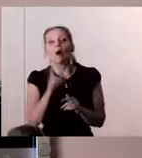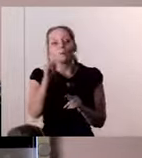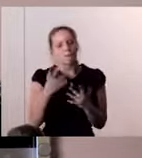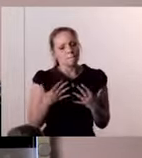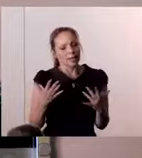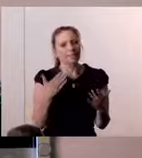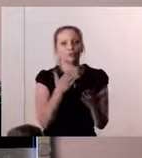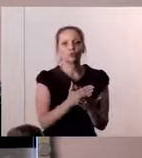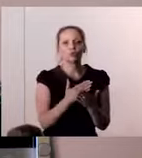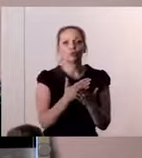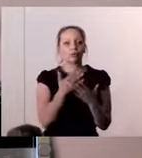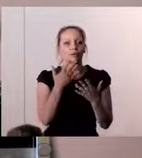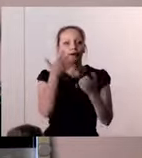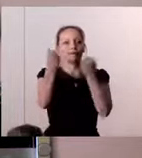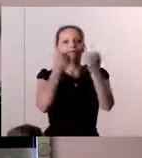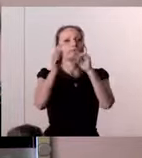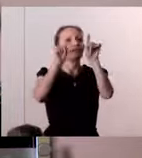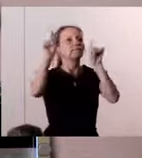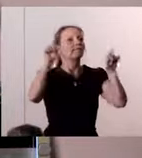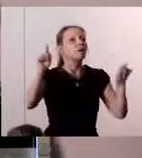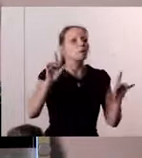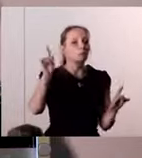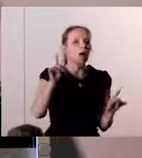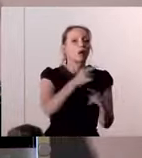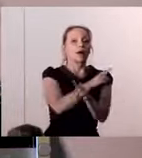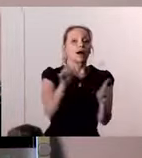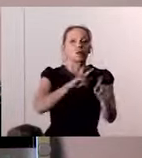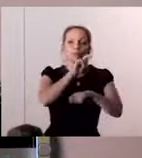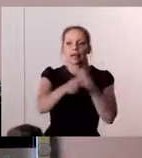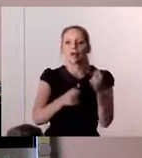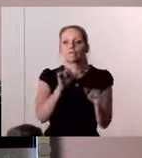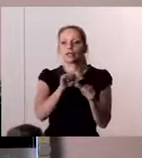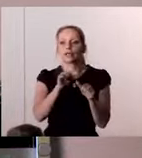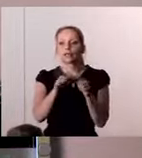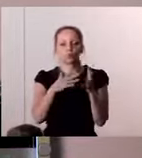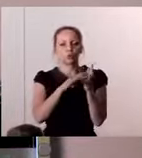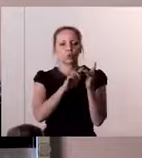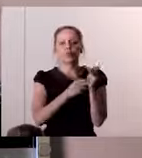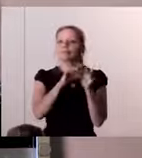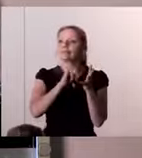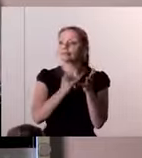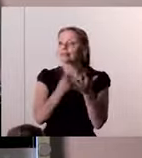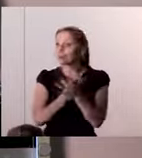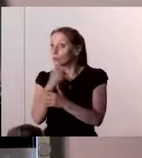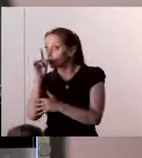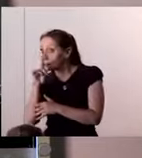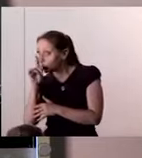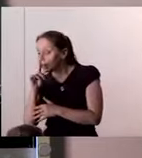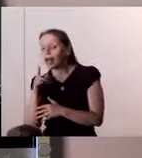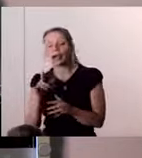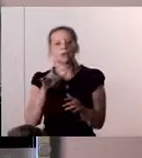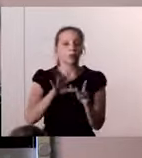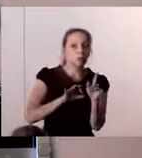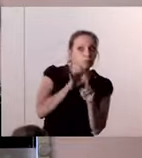many truths. But I think as we get better at witnessing for other people, then we get better at witnessing for